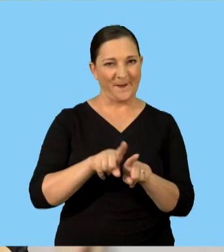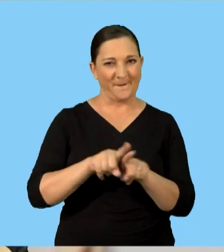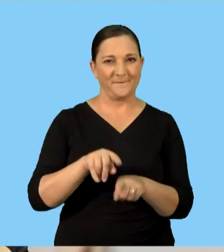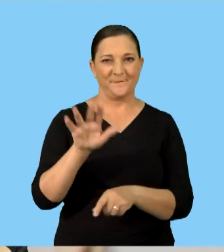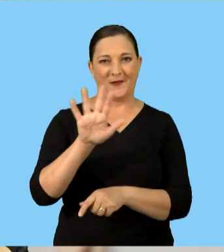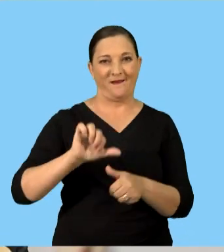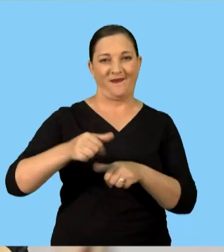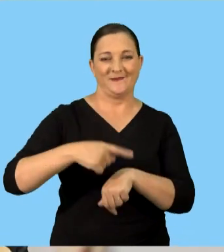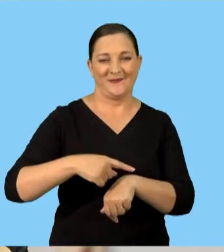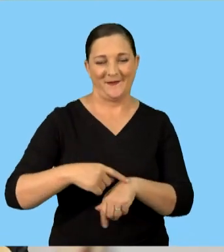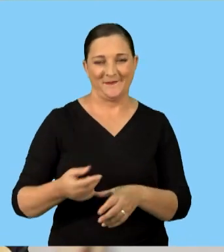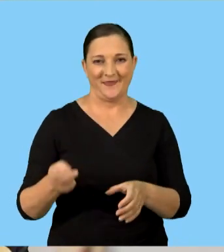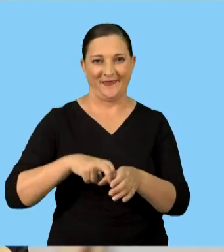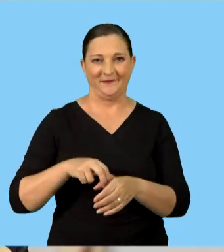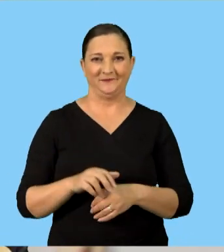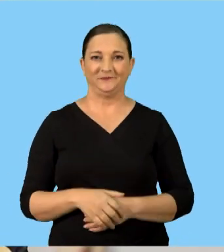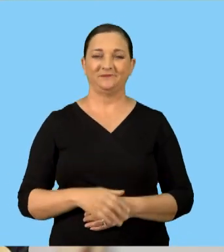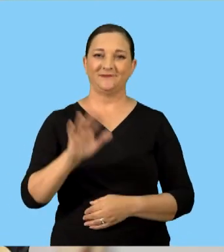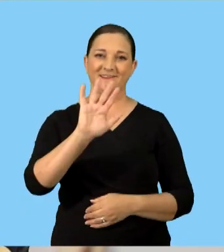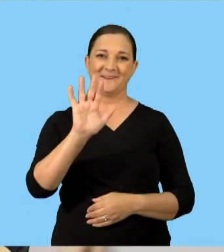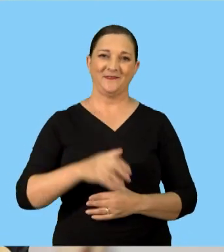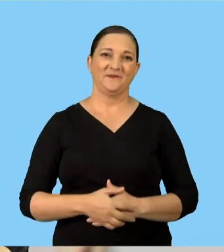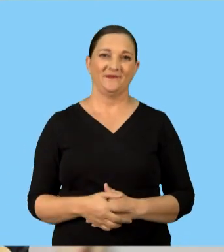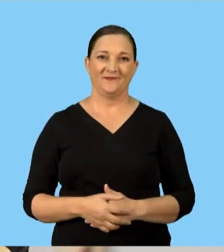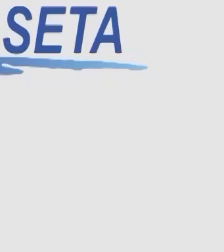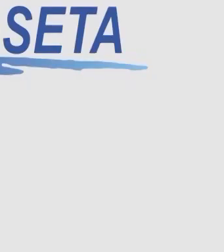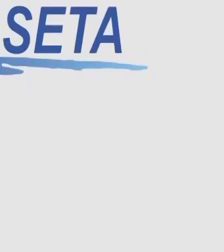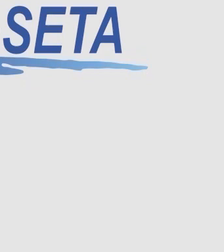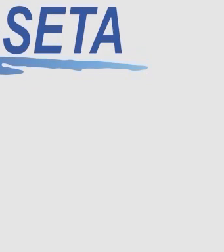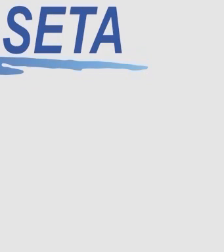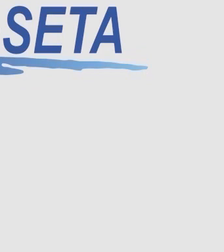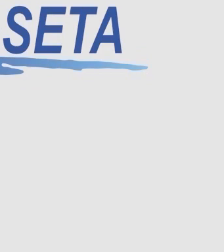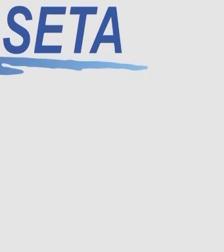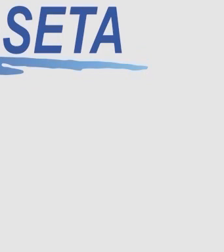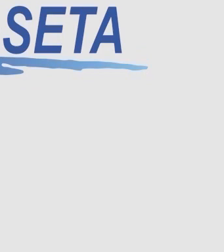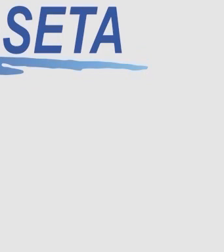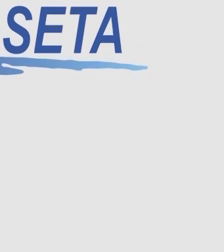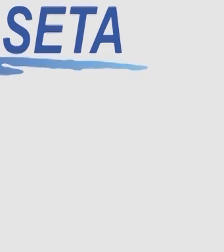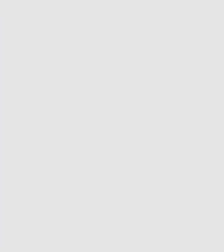you enjoyed it. I know I did. We hope to see you next time. Goodbye.